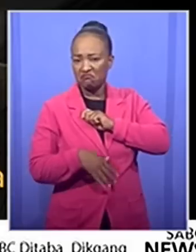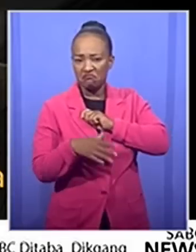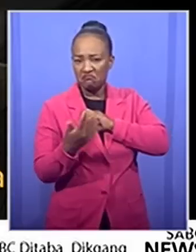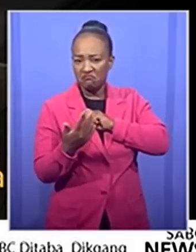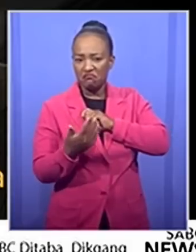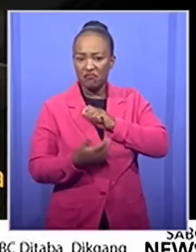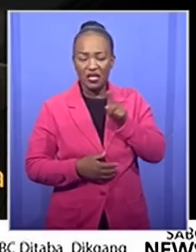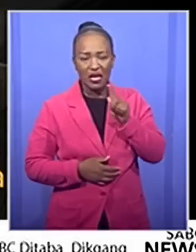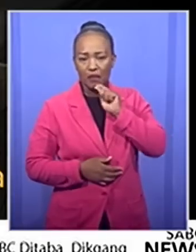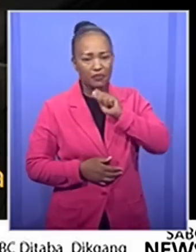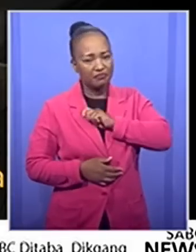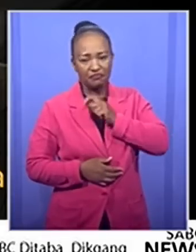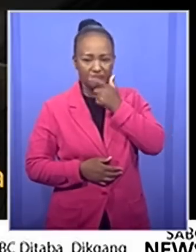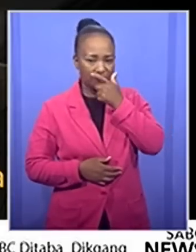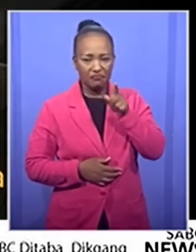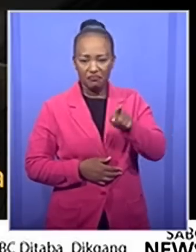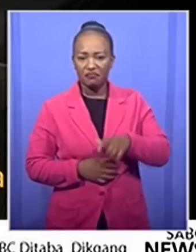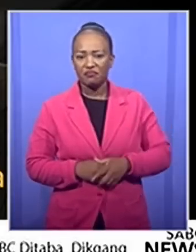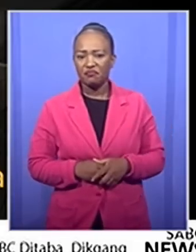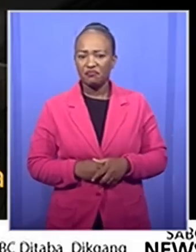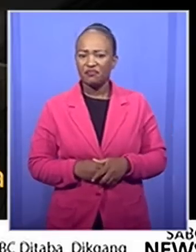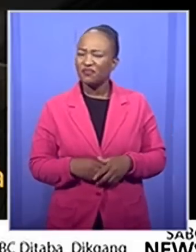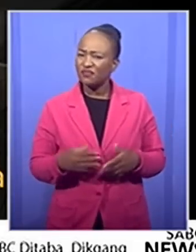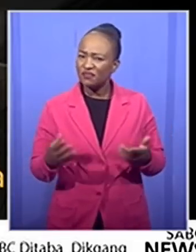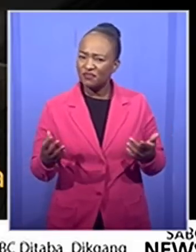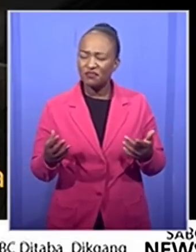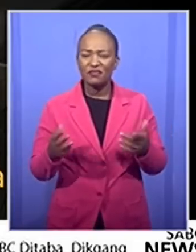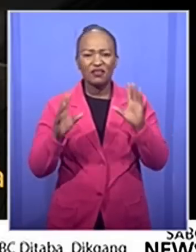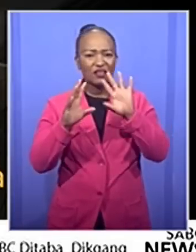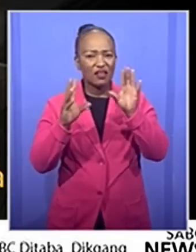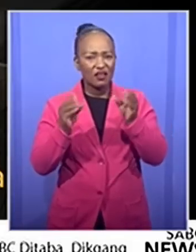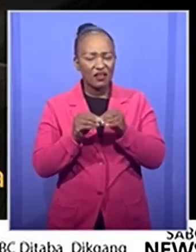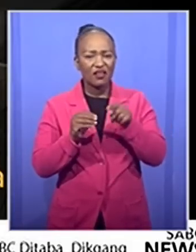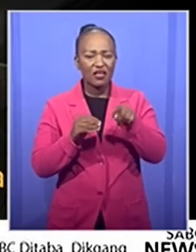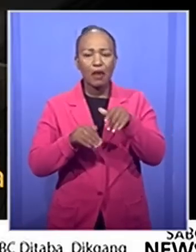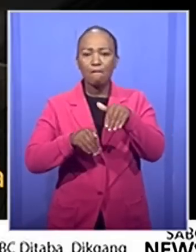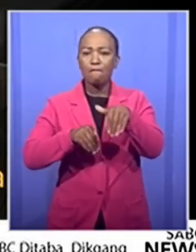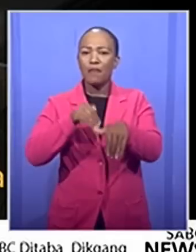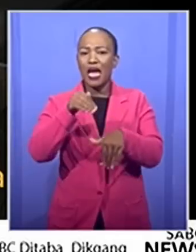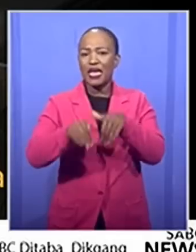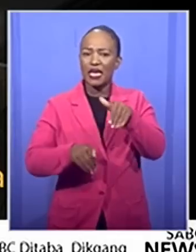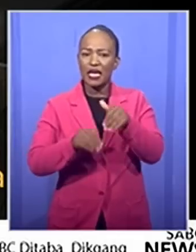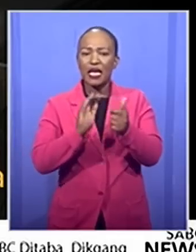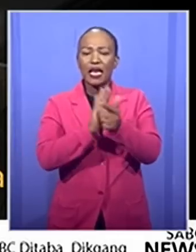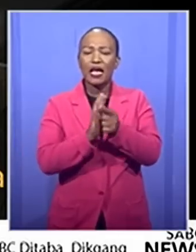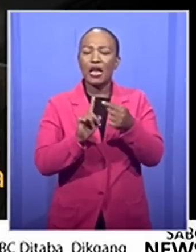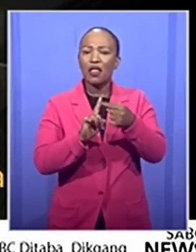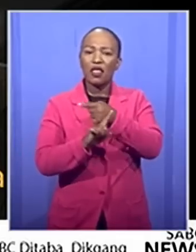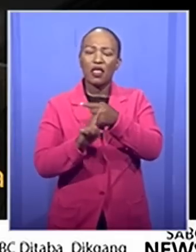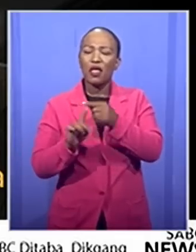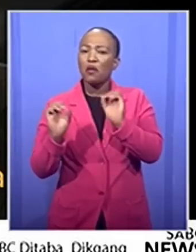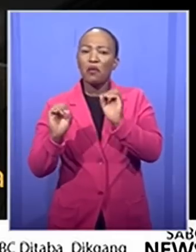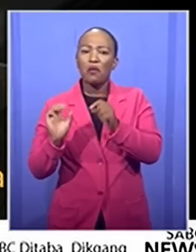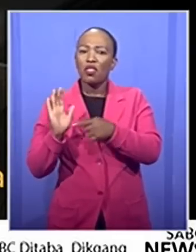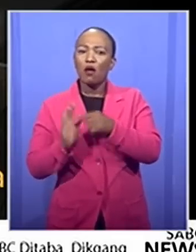re sa motshepa dilo tše kao fela o misitše le point ya mining ya taba ya di-illegal mine o paletše go e bolela mola a